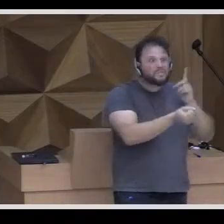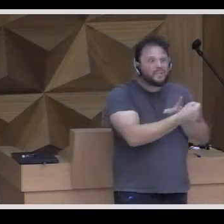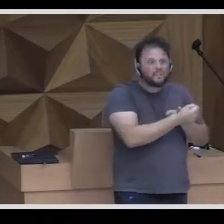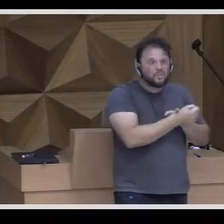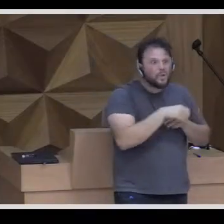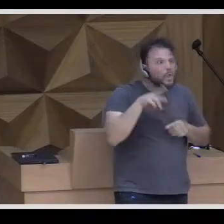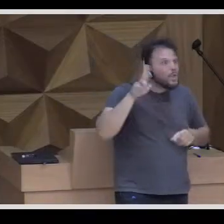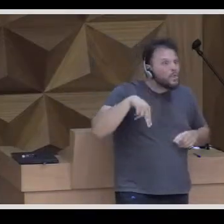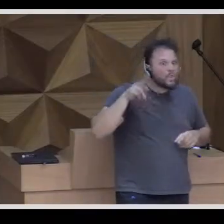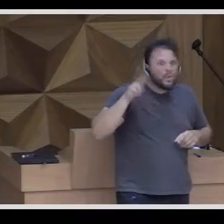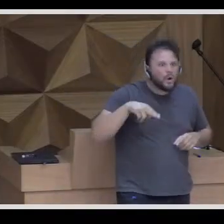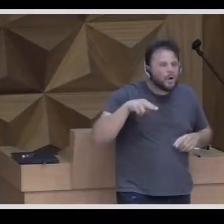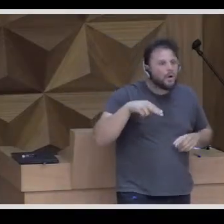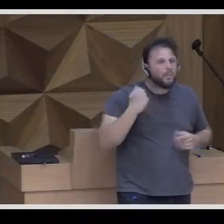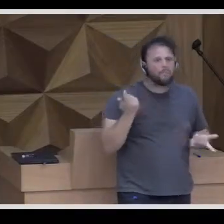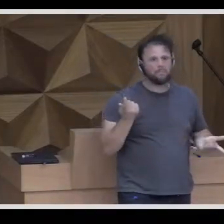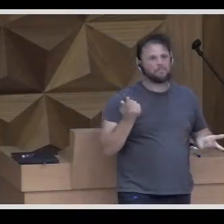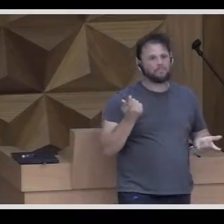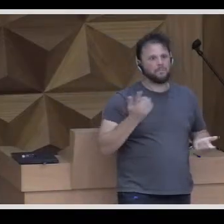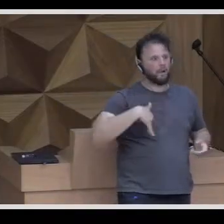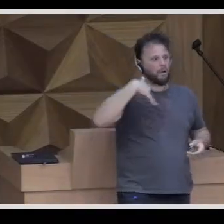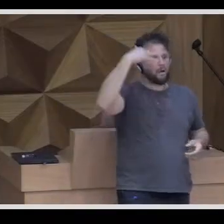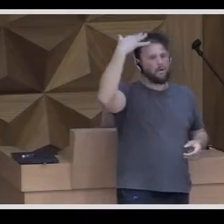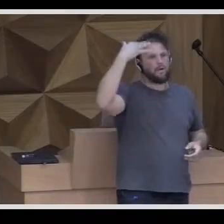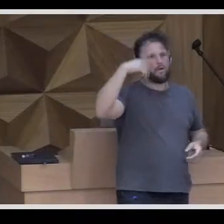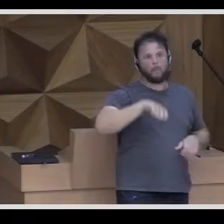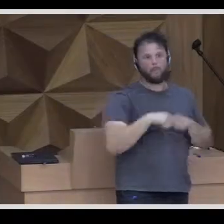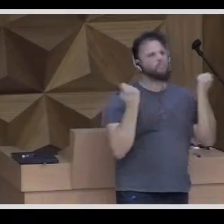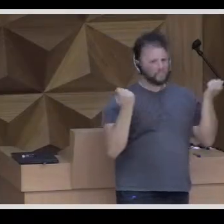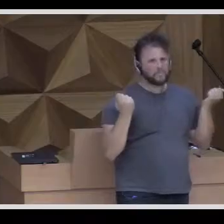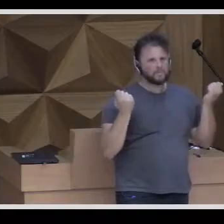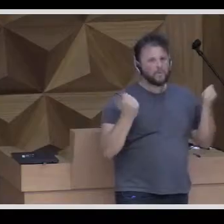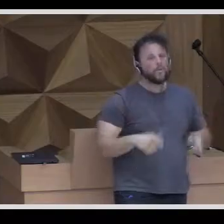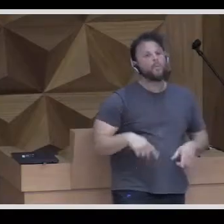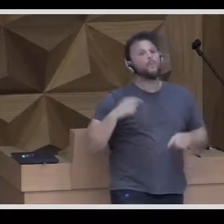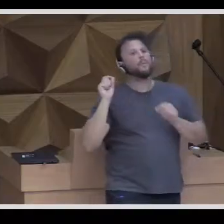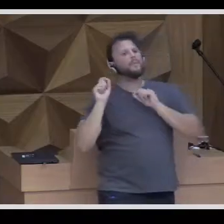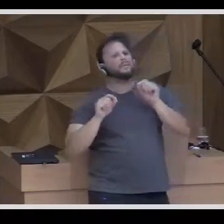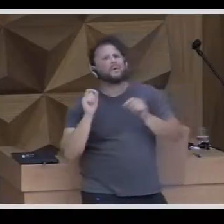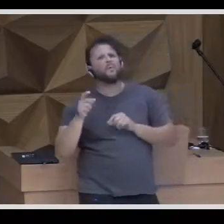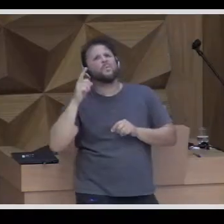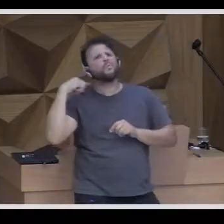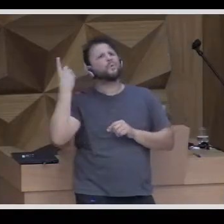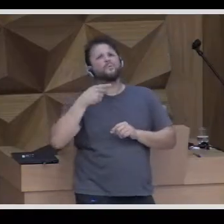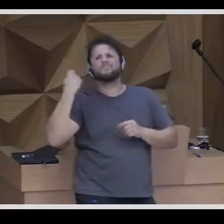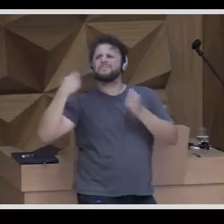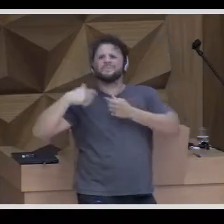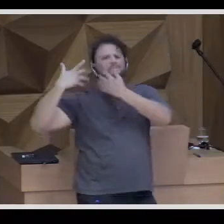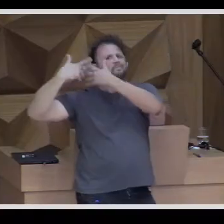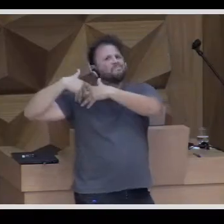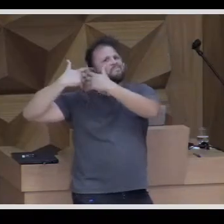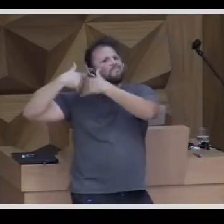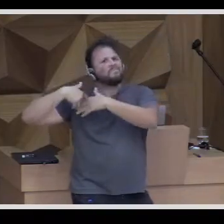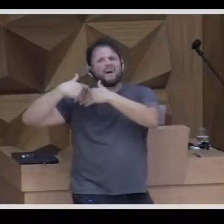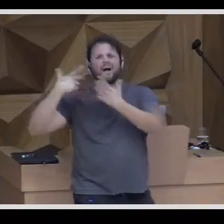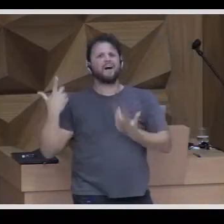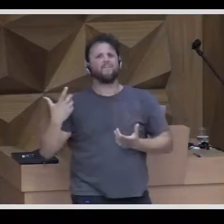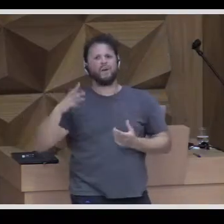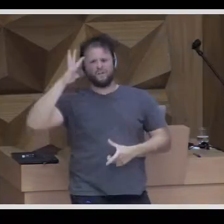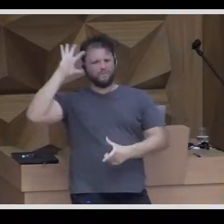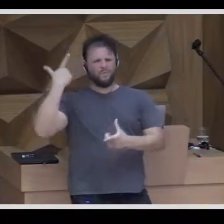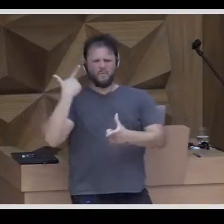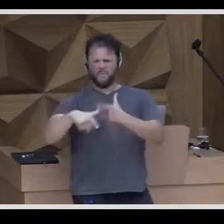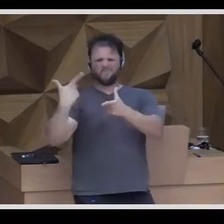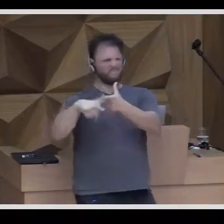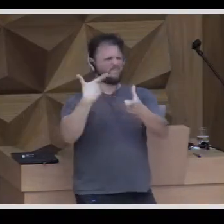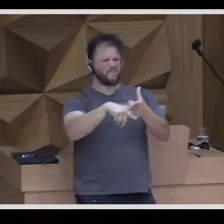than thinking perhaps of the fix everything in every possible way solution, getting